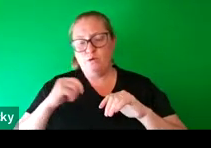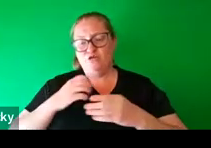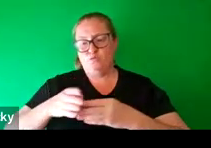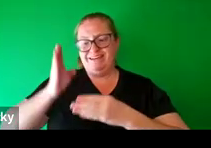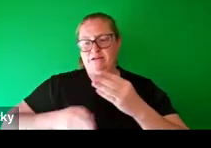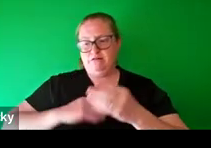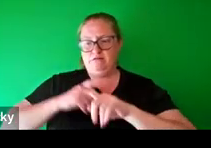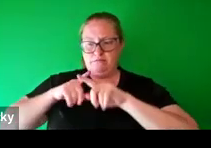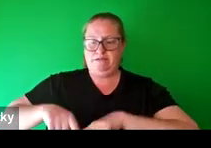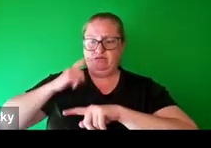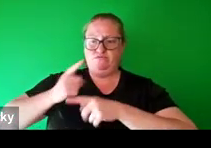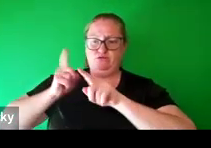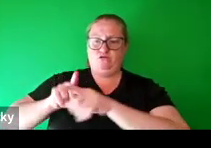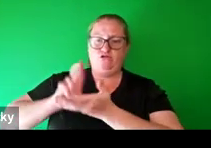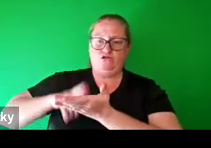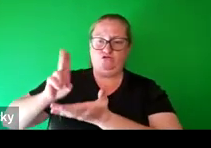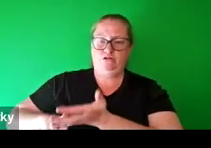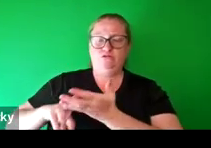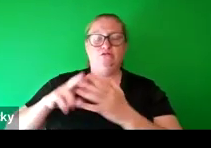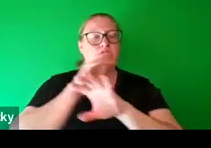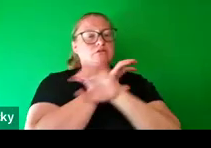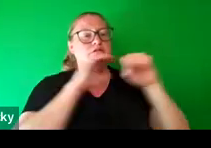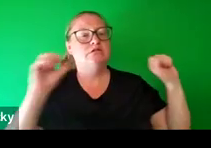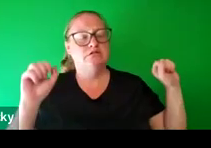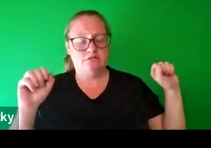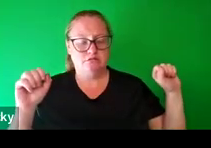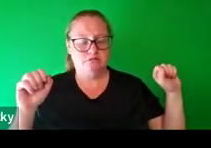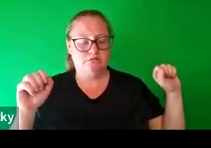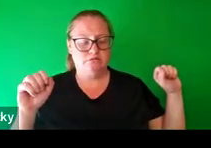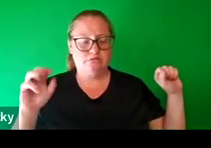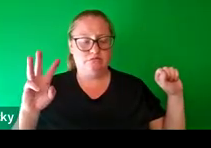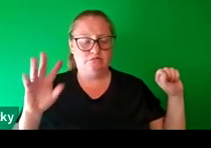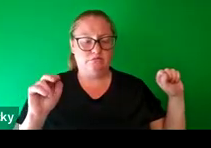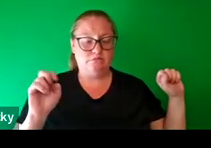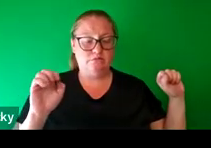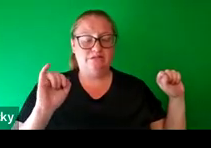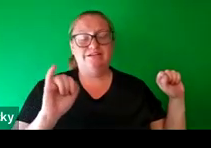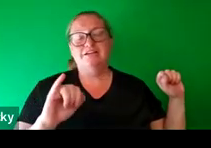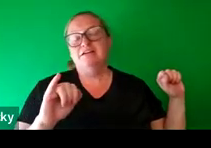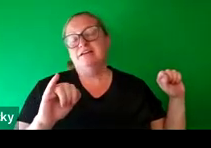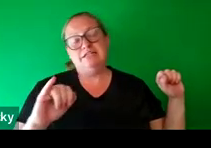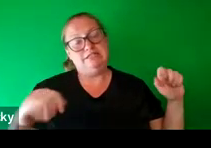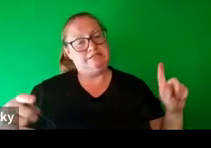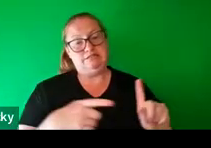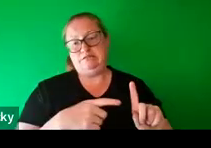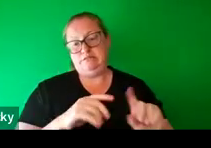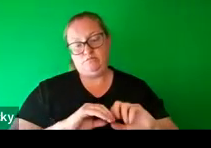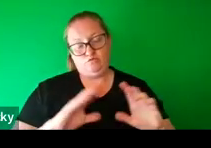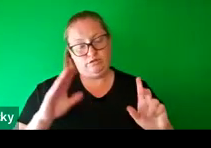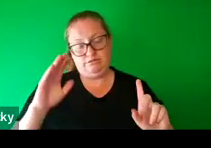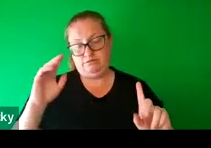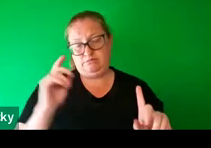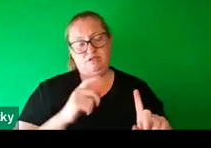when we can? No, I just to speak to a bright spot. I mean, you're right. It's not just in special